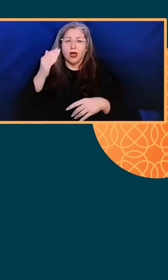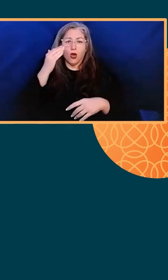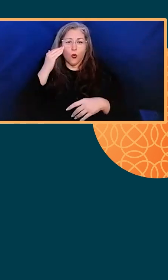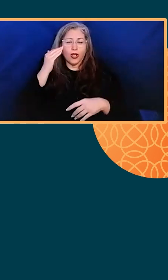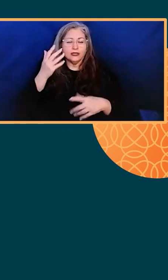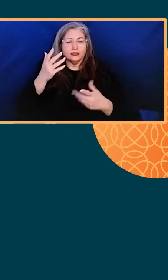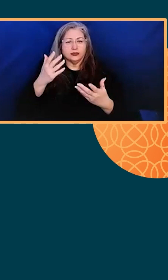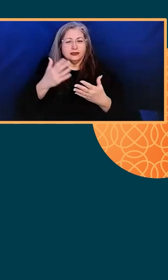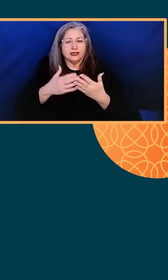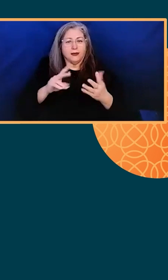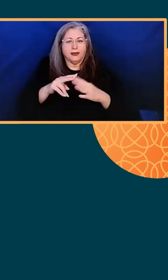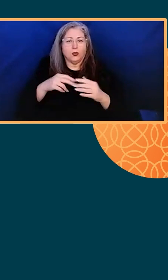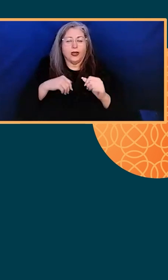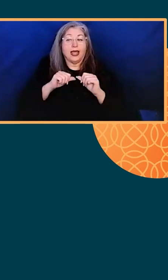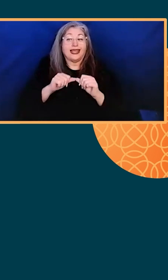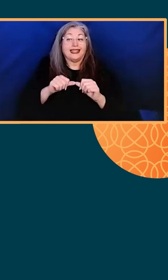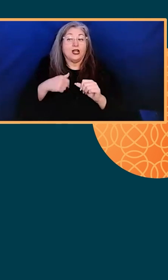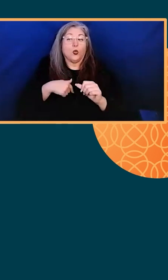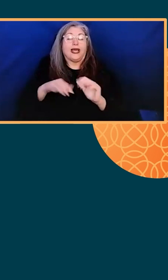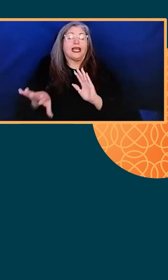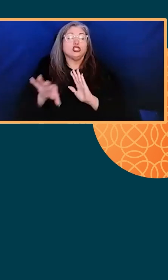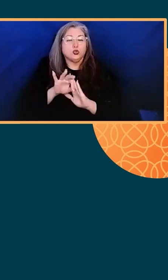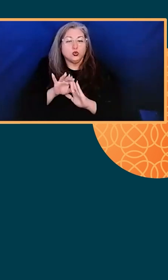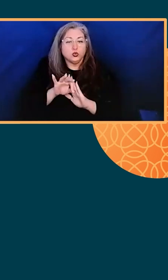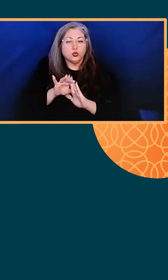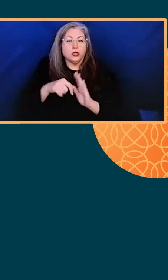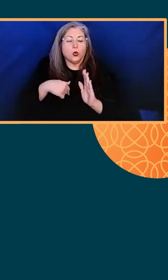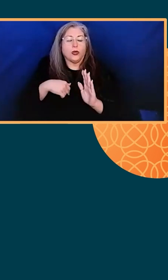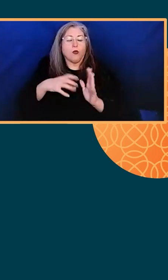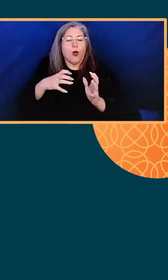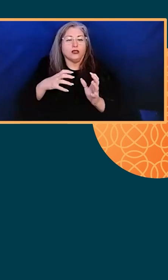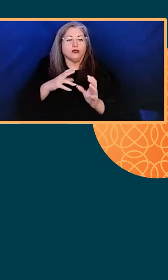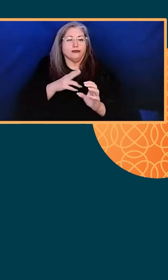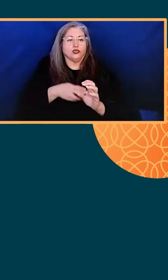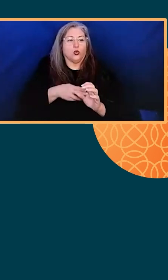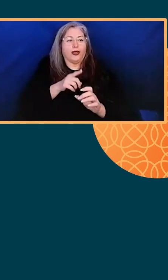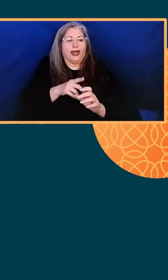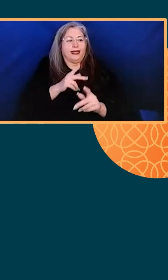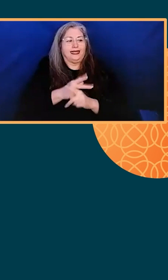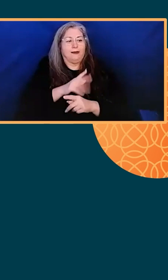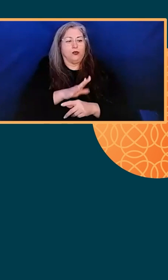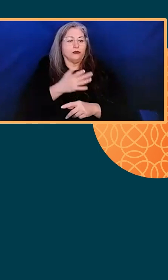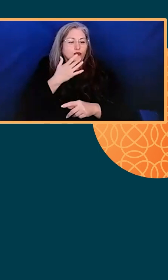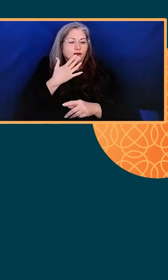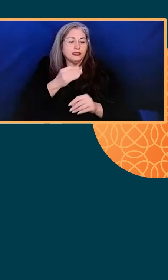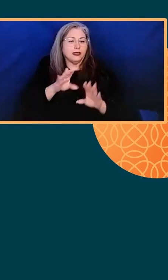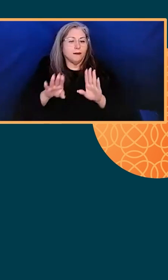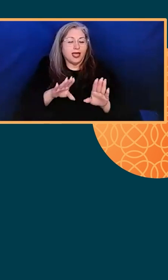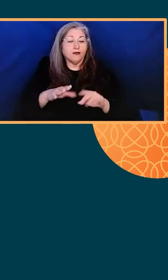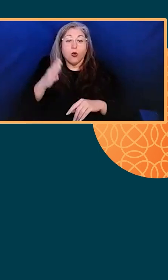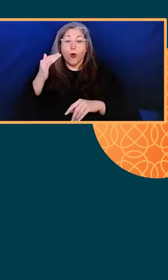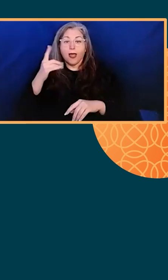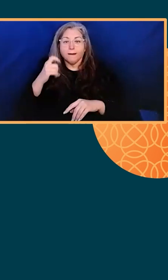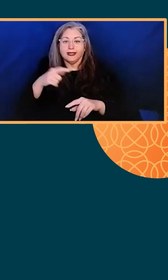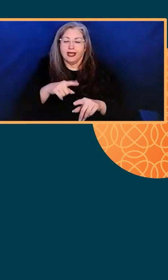is like, you know, we're continuing to choose, like we're continuing to opt into some of those behaviors and preferences because they